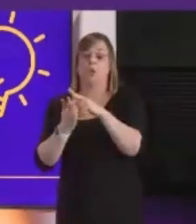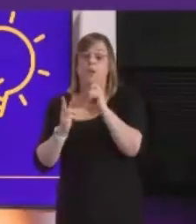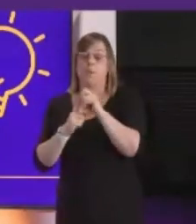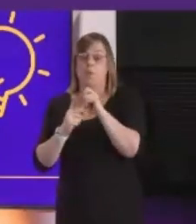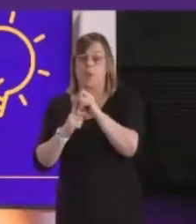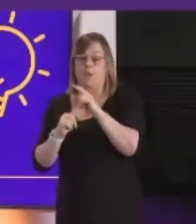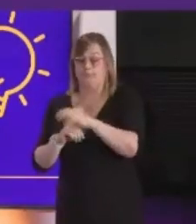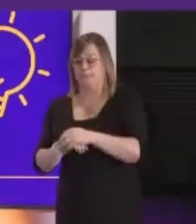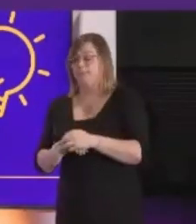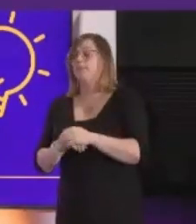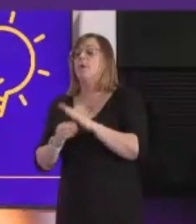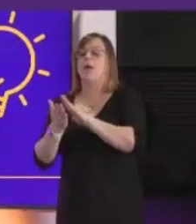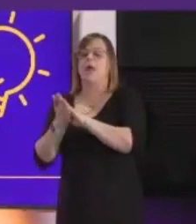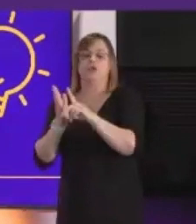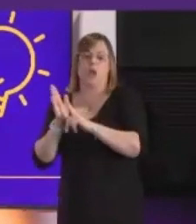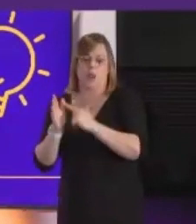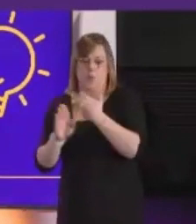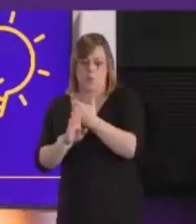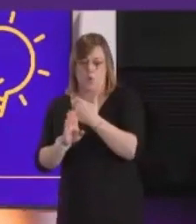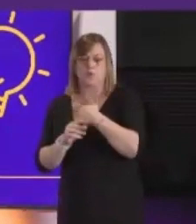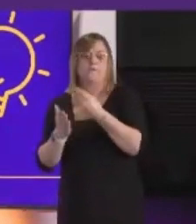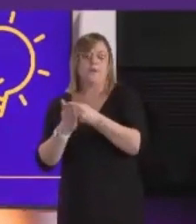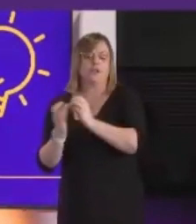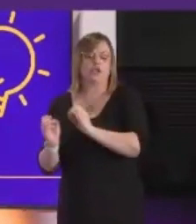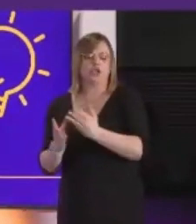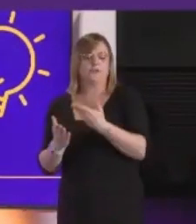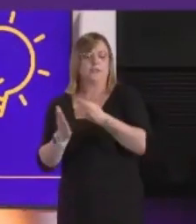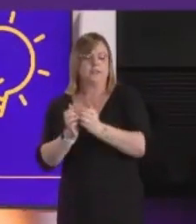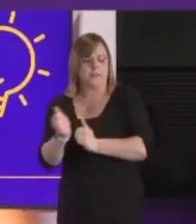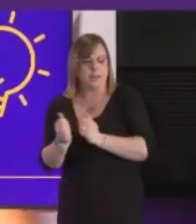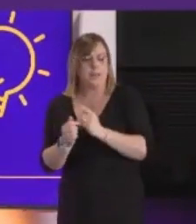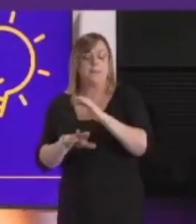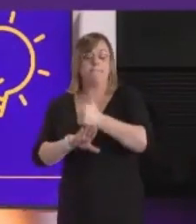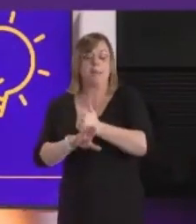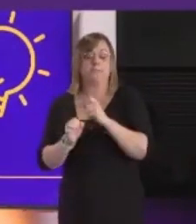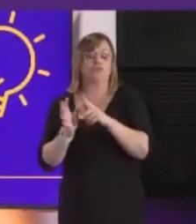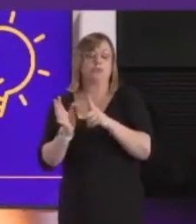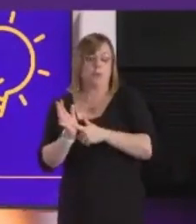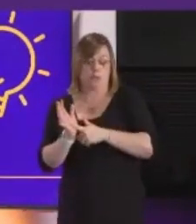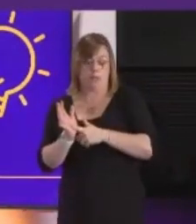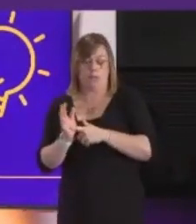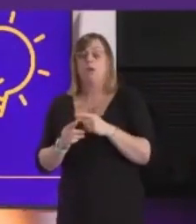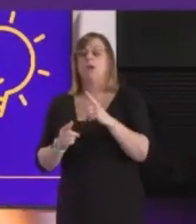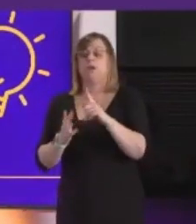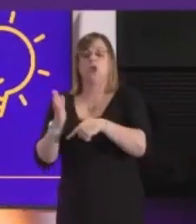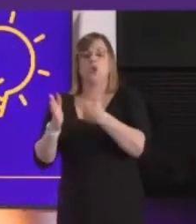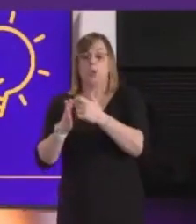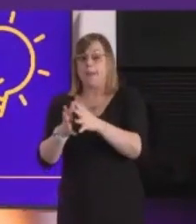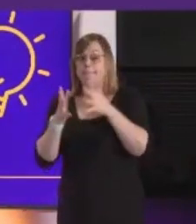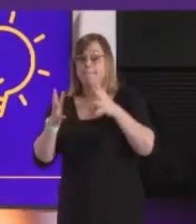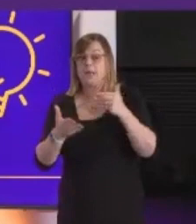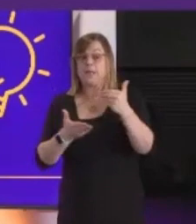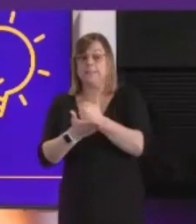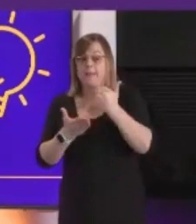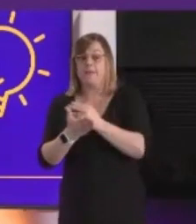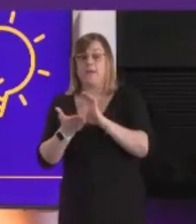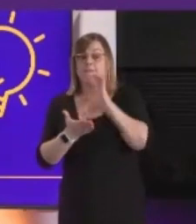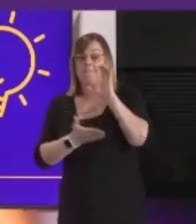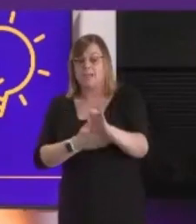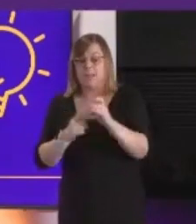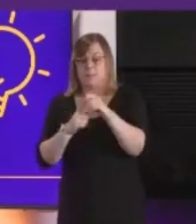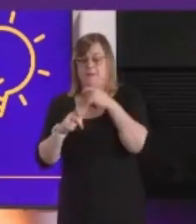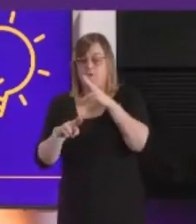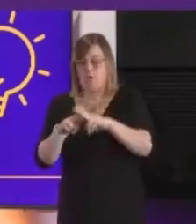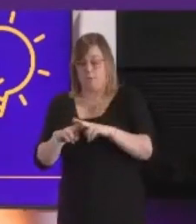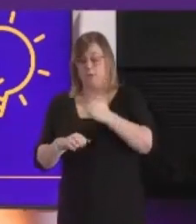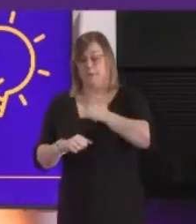Hargreaves Lansdown, or HL. It's a financial services company based in Bristol, and it's the UK's biggest saving and investment platform. So